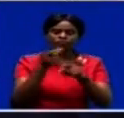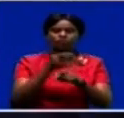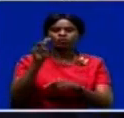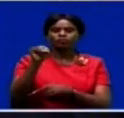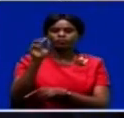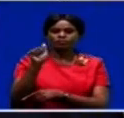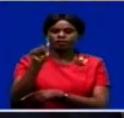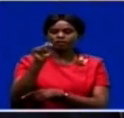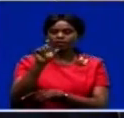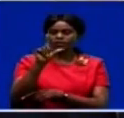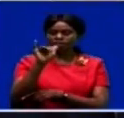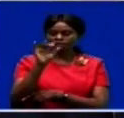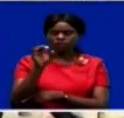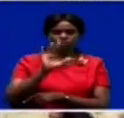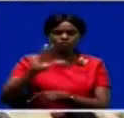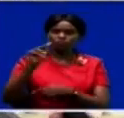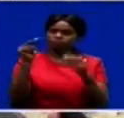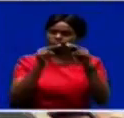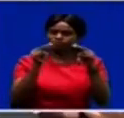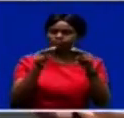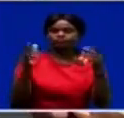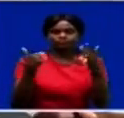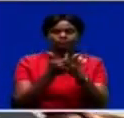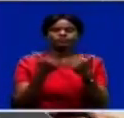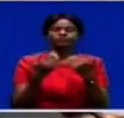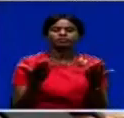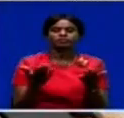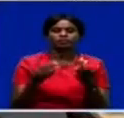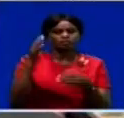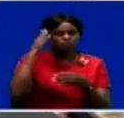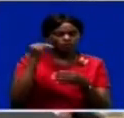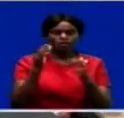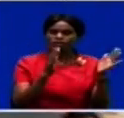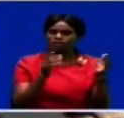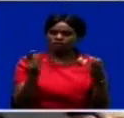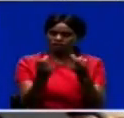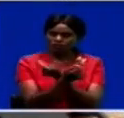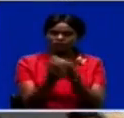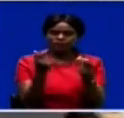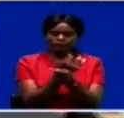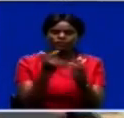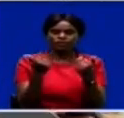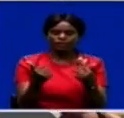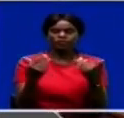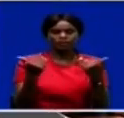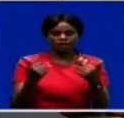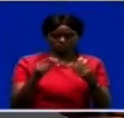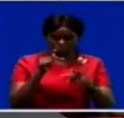whose contract has not been renewed. The purpose for the changes is an ongoing